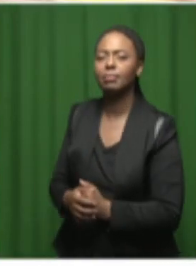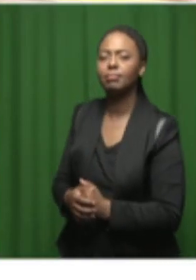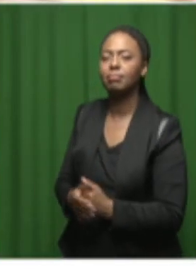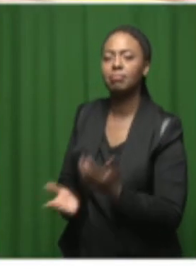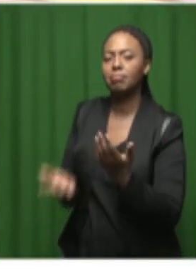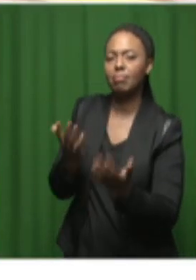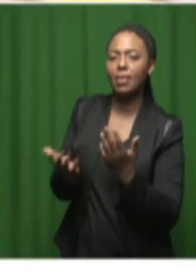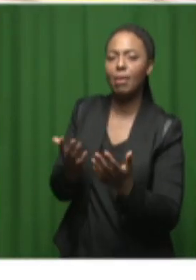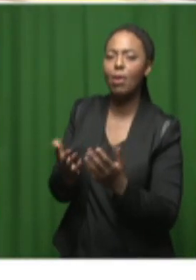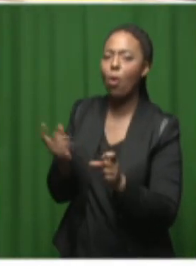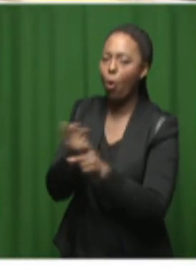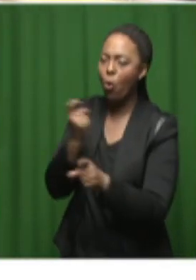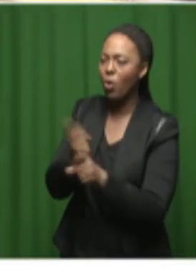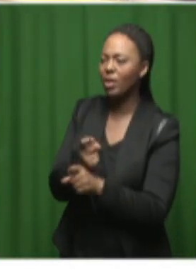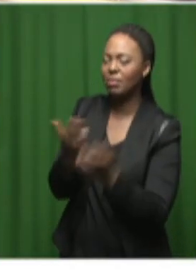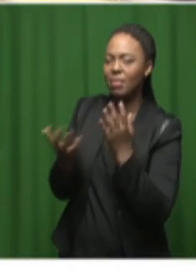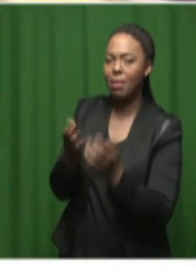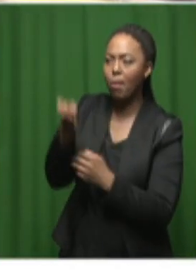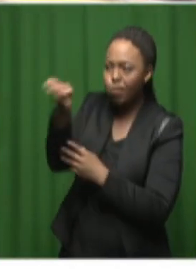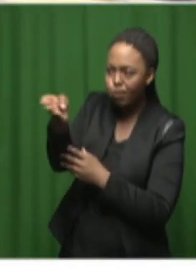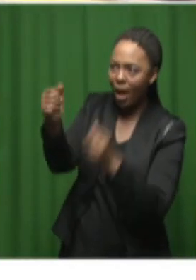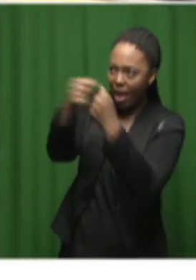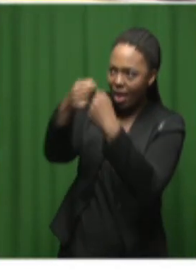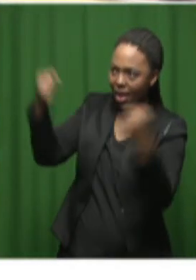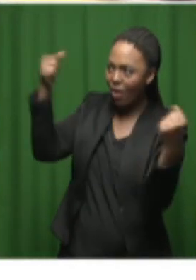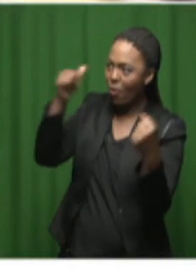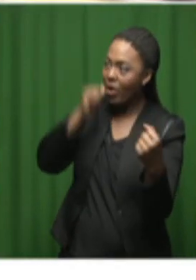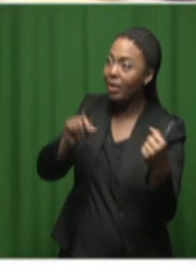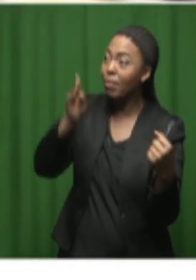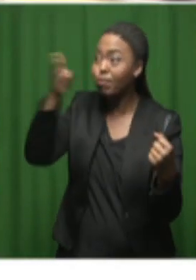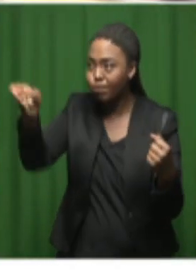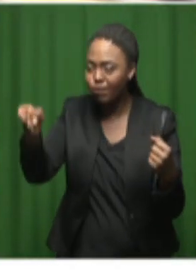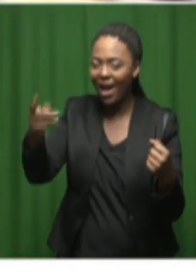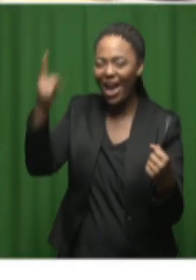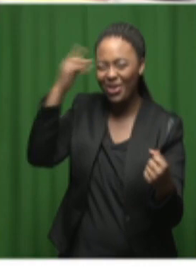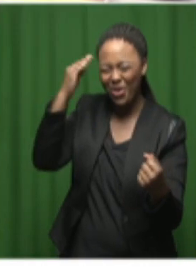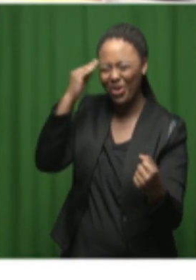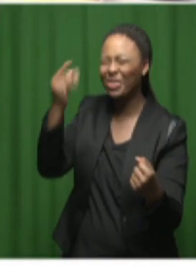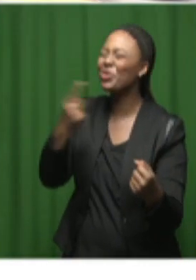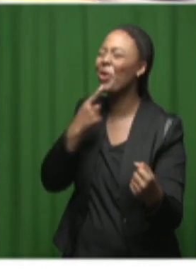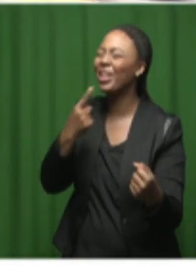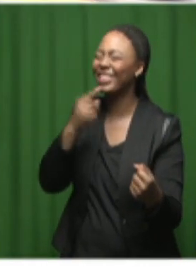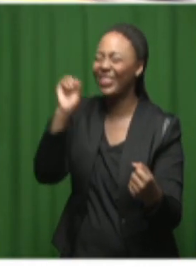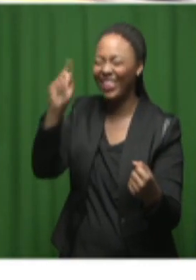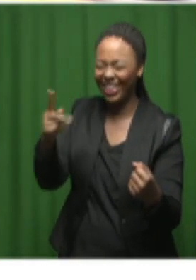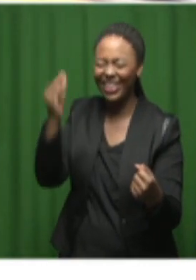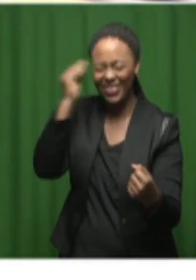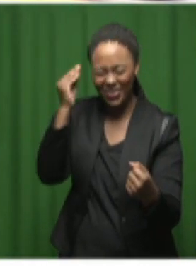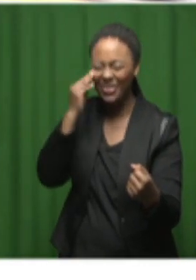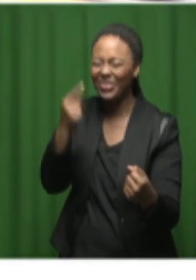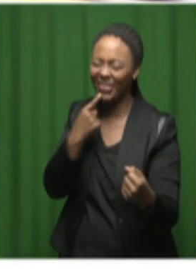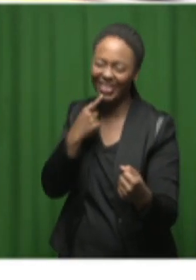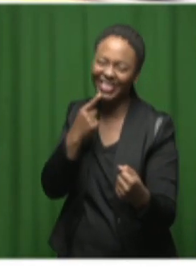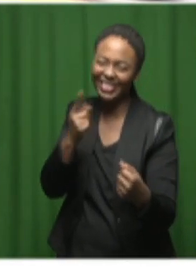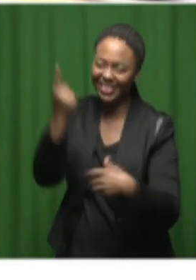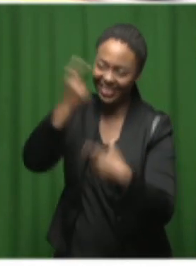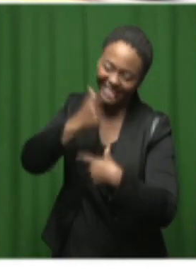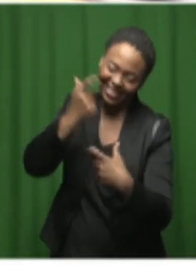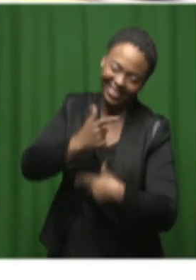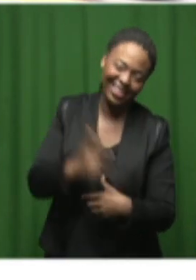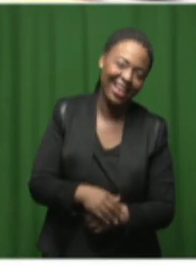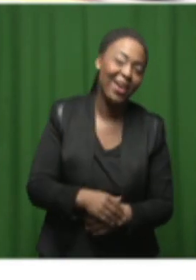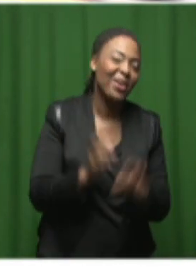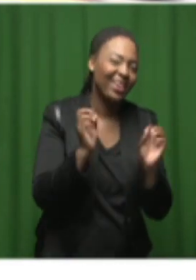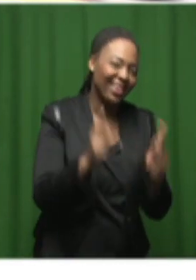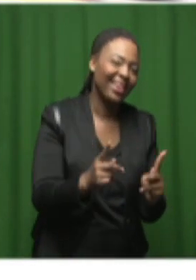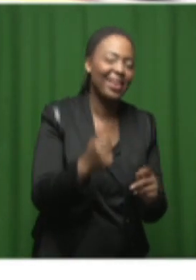will forever be in your cupboard? Oh, I will never. I know it can be sold, sure. So the things